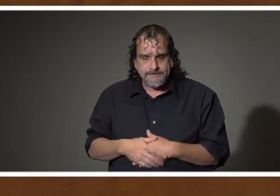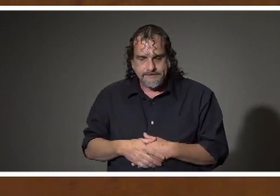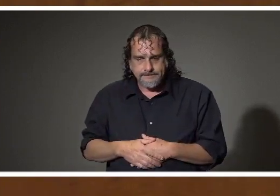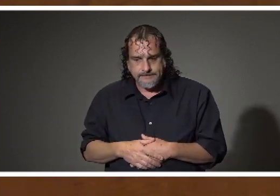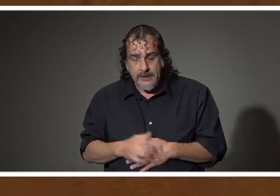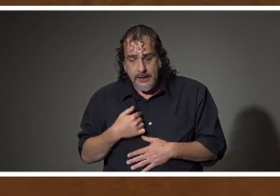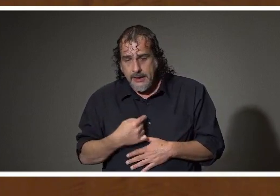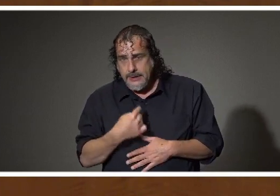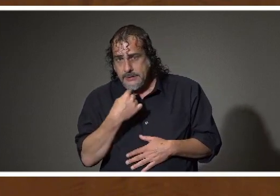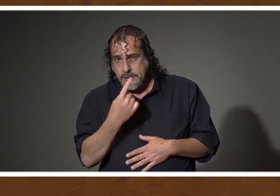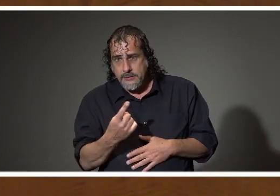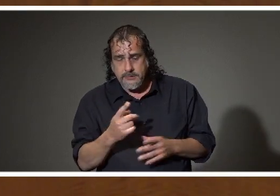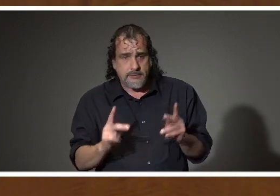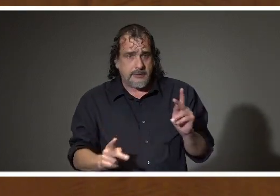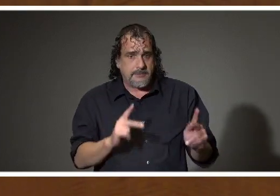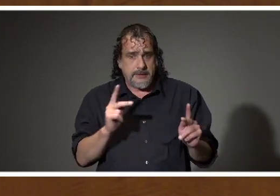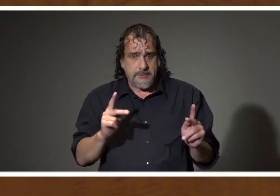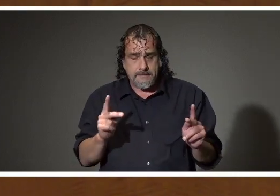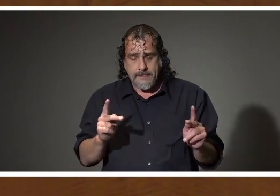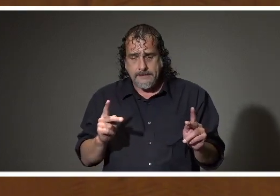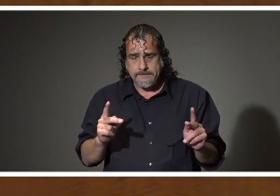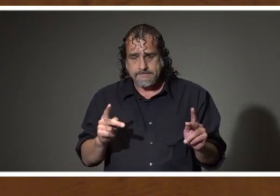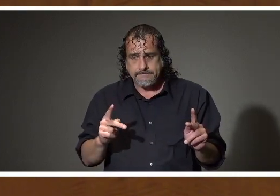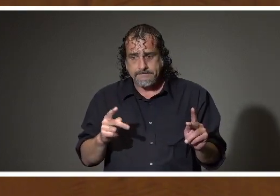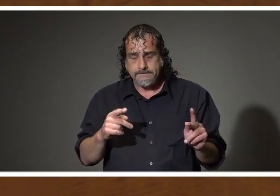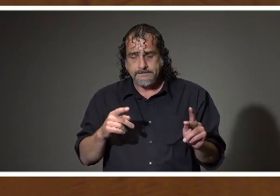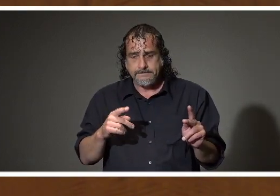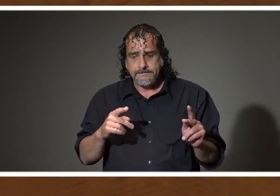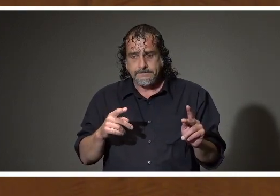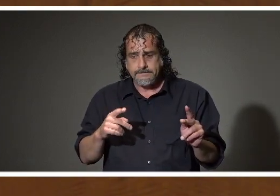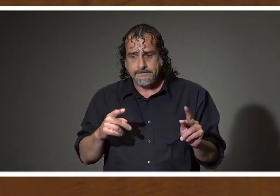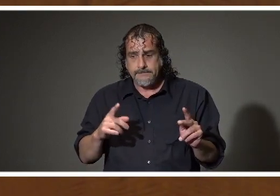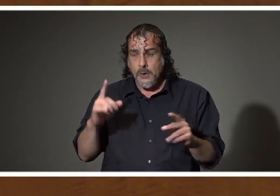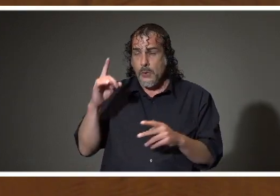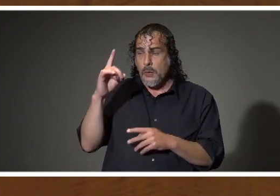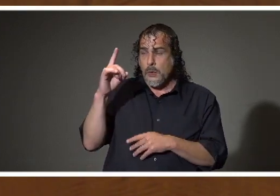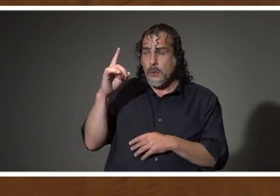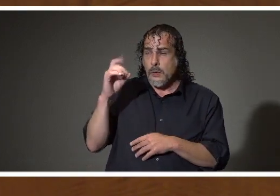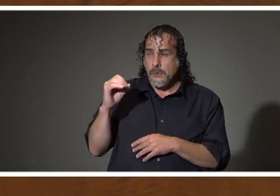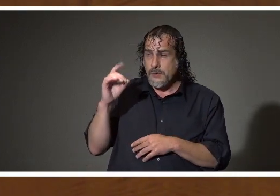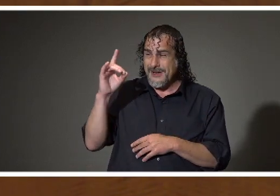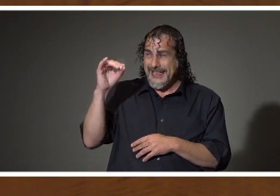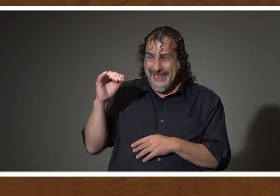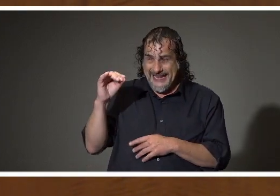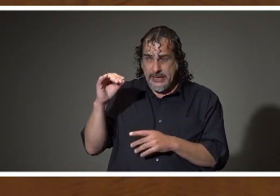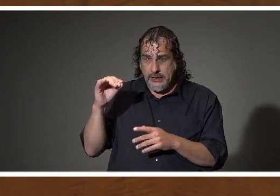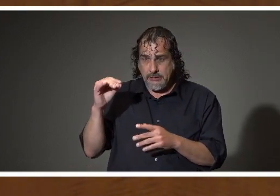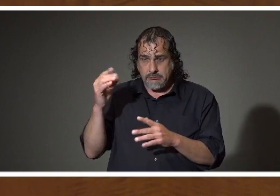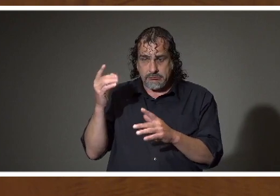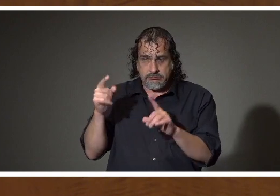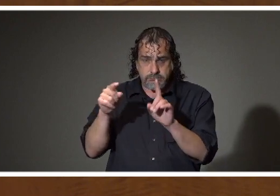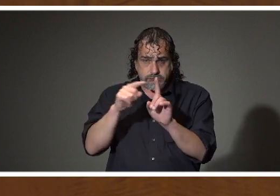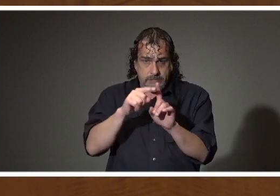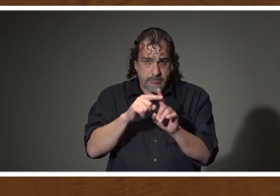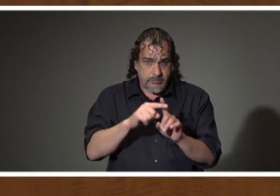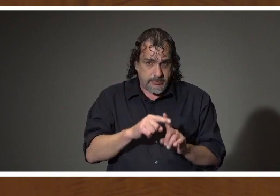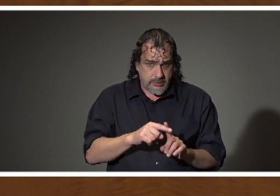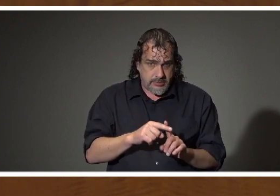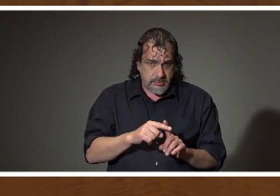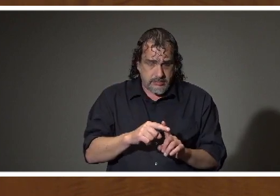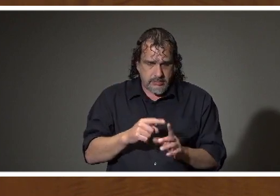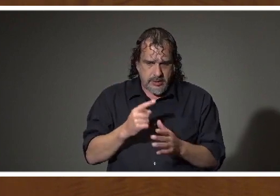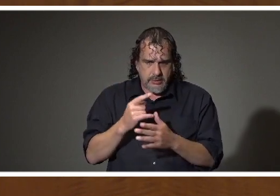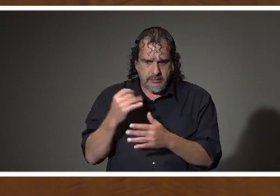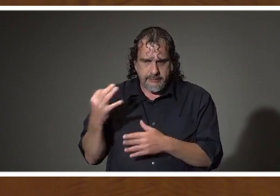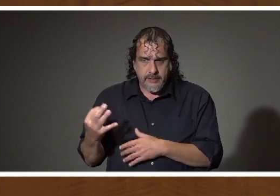the case to the people of Mississippi that the fact that we had gone from approximately 180 cases a couple of days towards the end of last